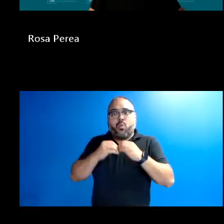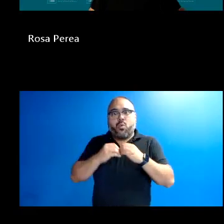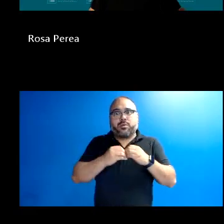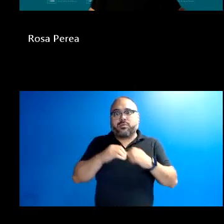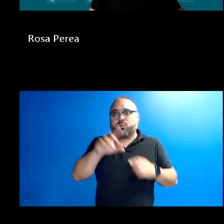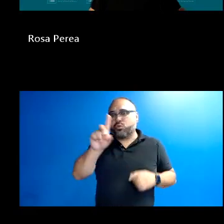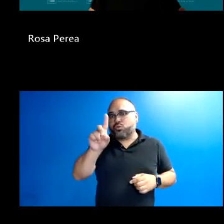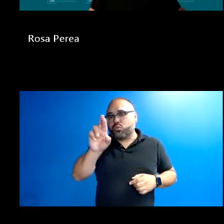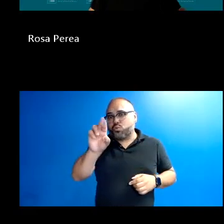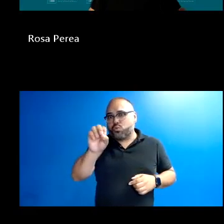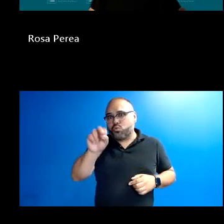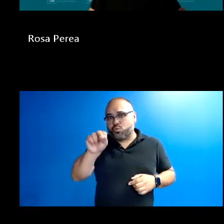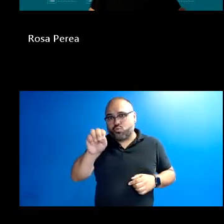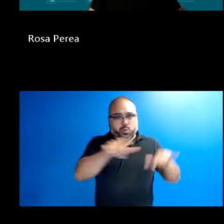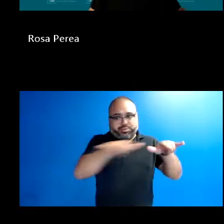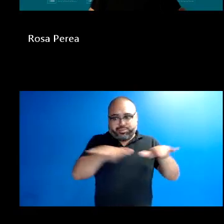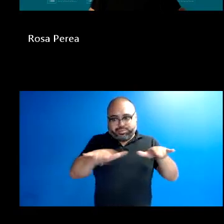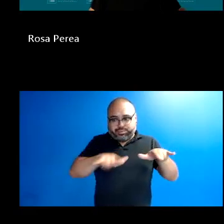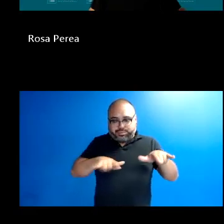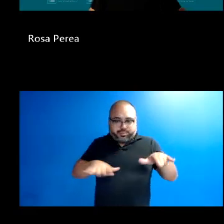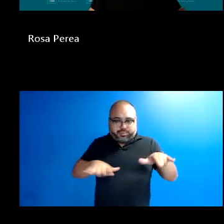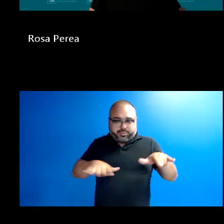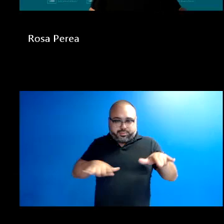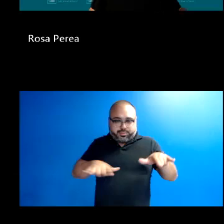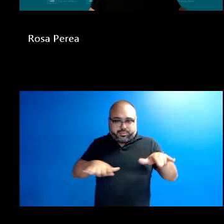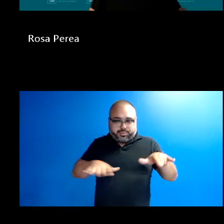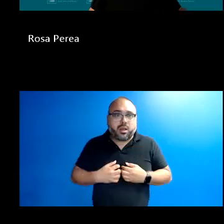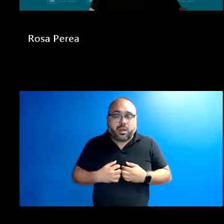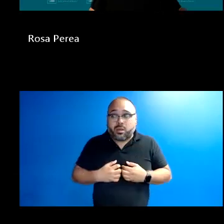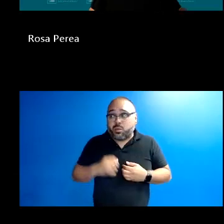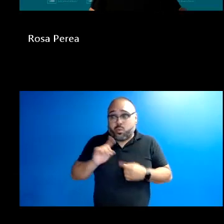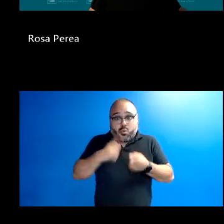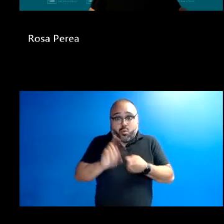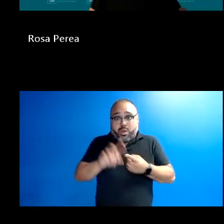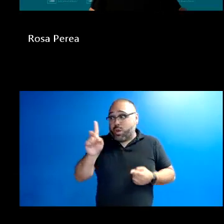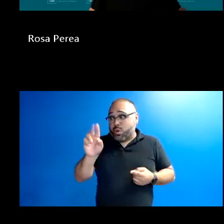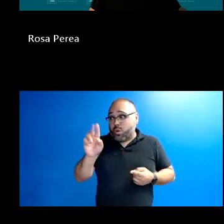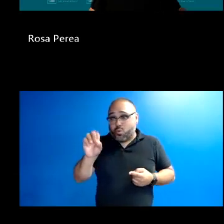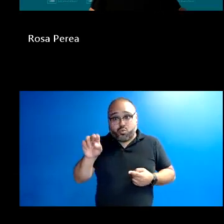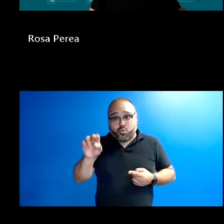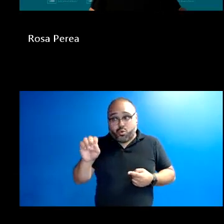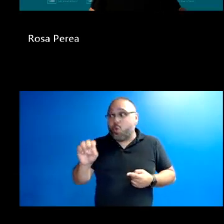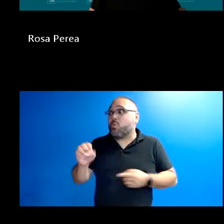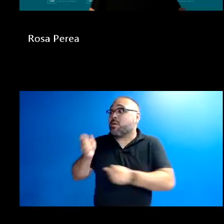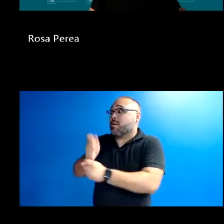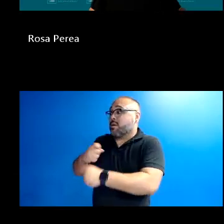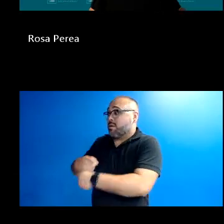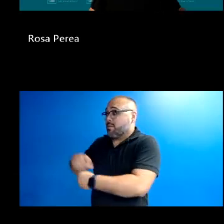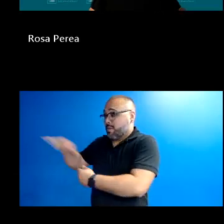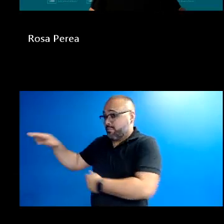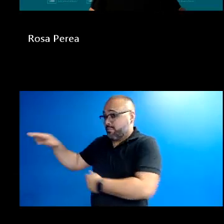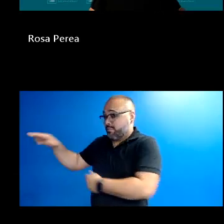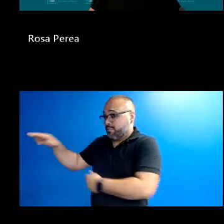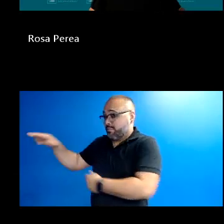significantly moving forward. We're sort of buying them as soon as they're coming off the assembly line, and getting tens of